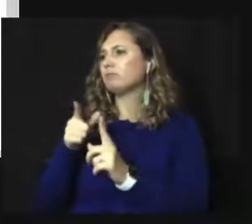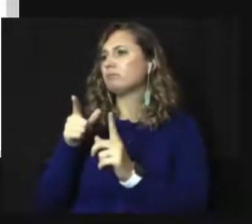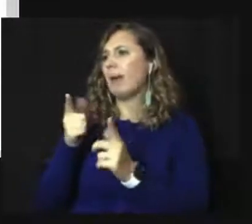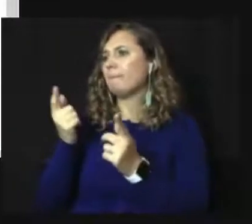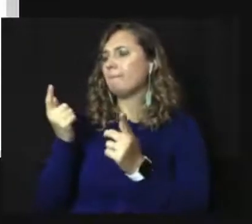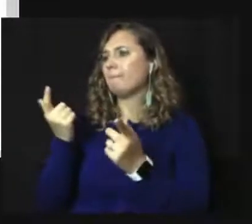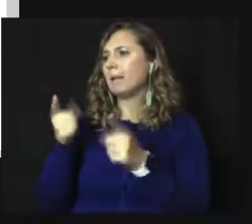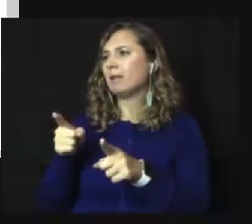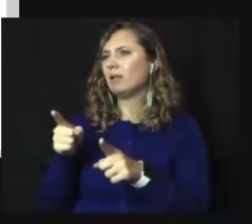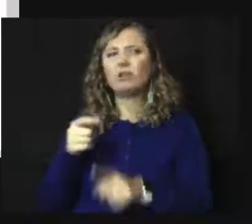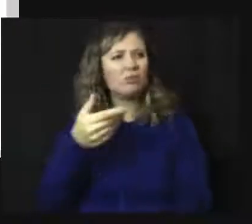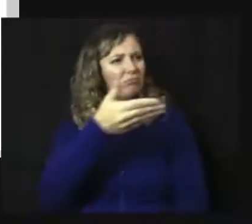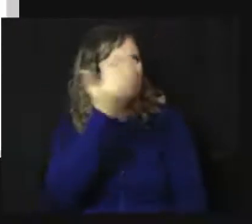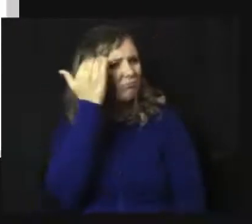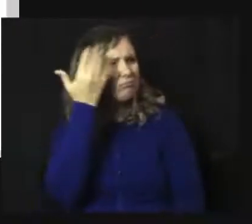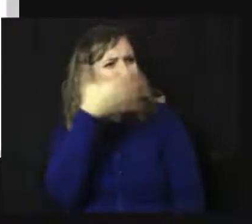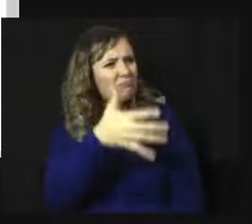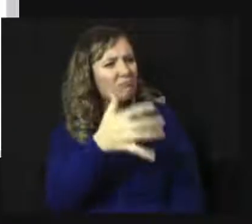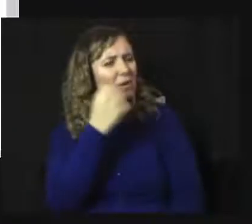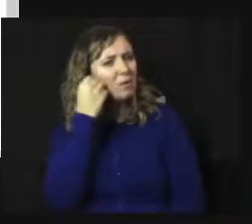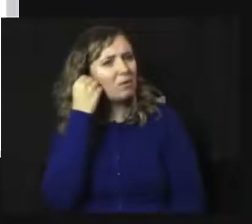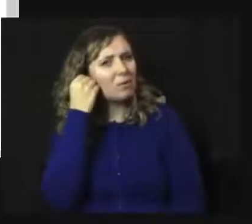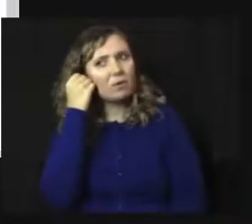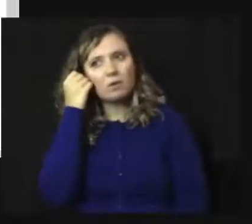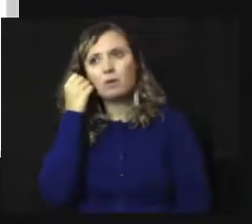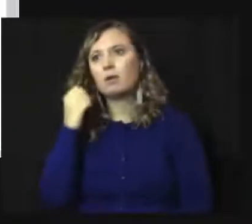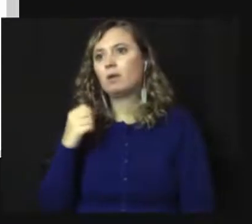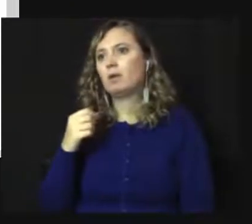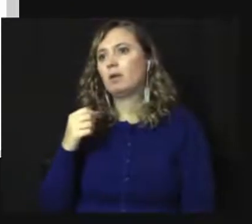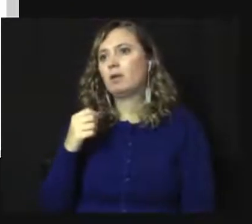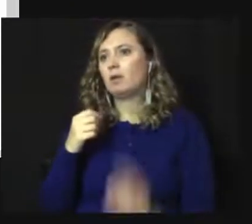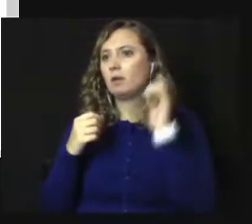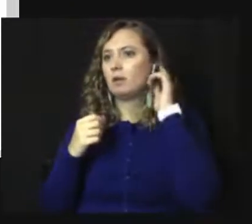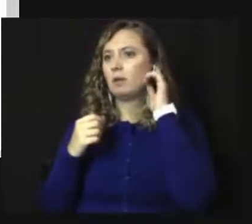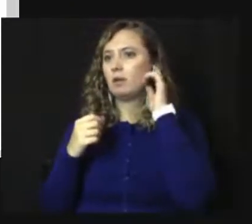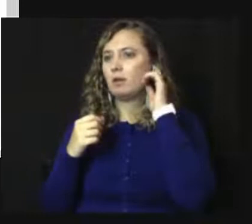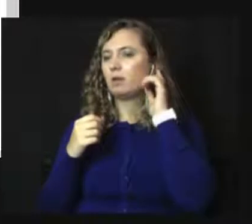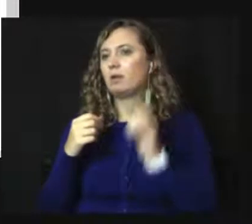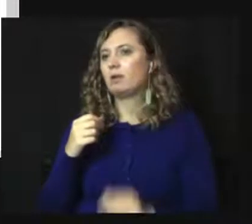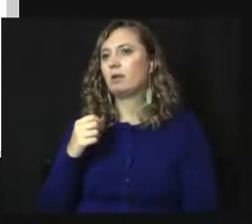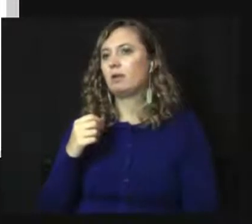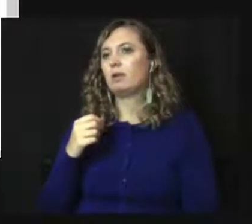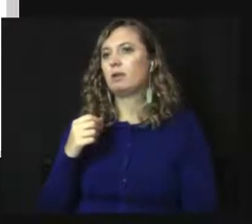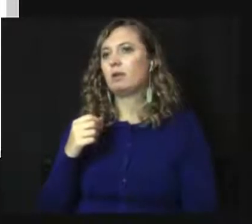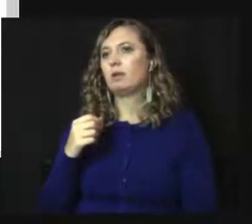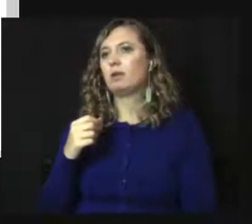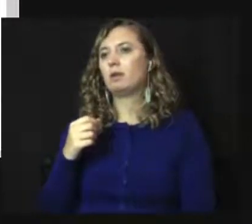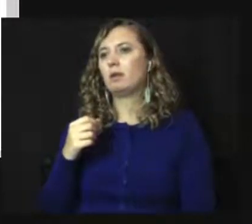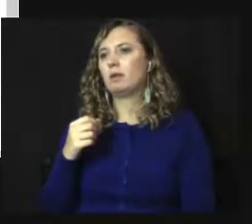already know that. Cause of accident, lack of adhesive ducts.